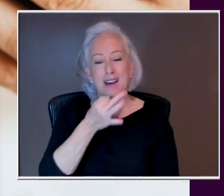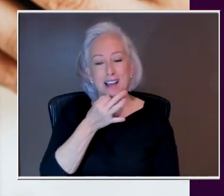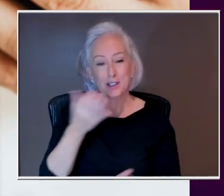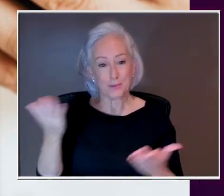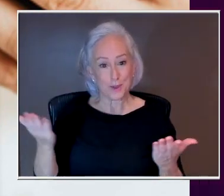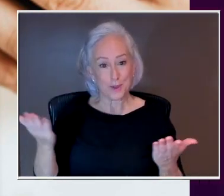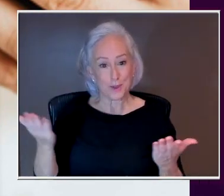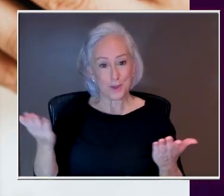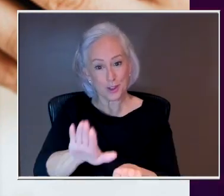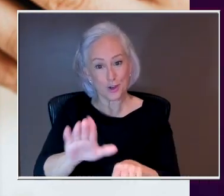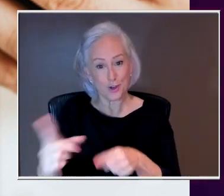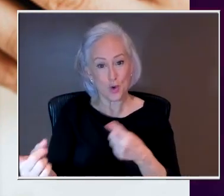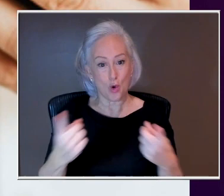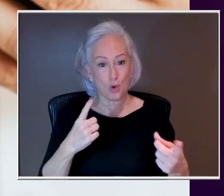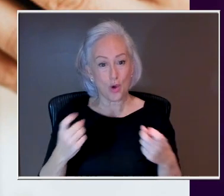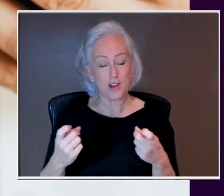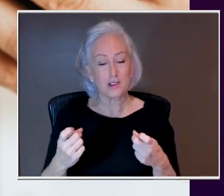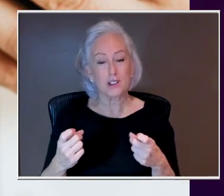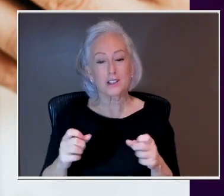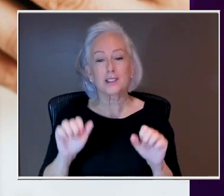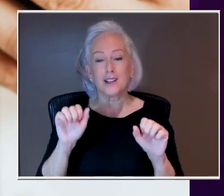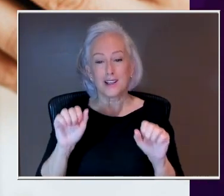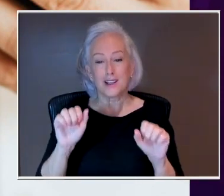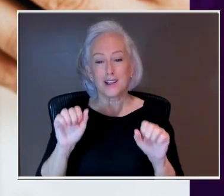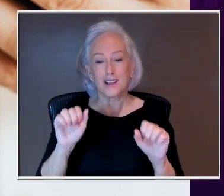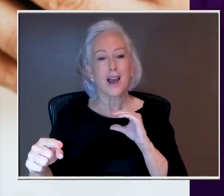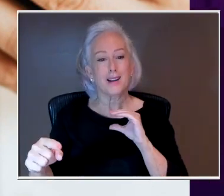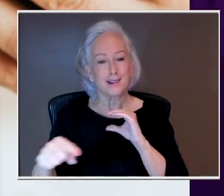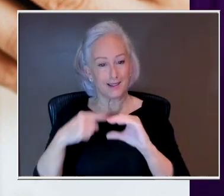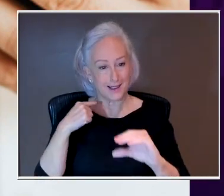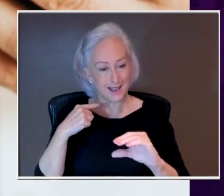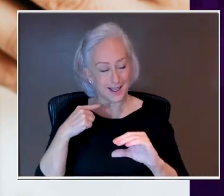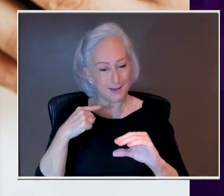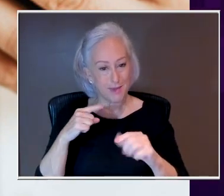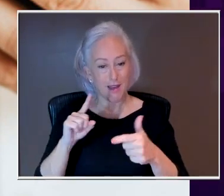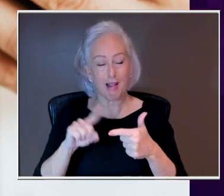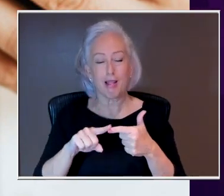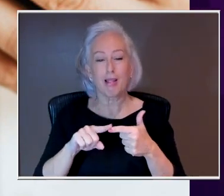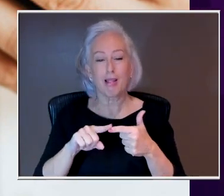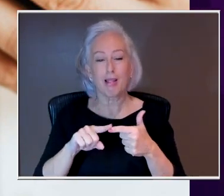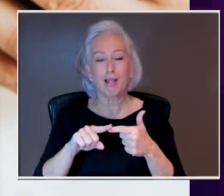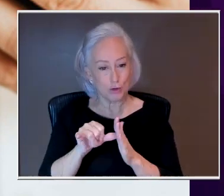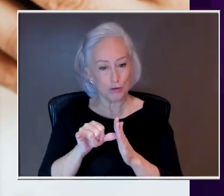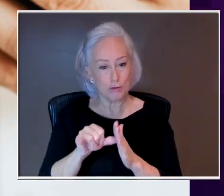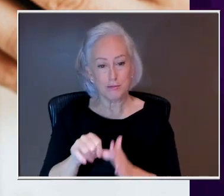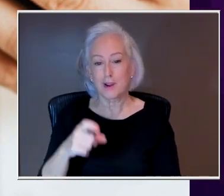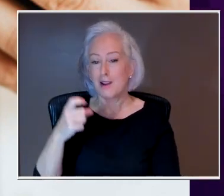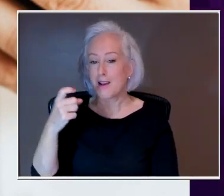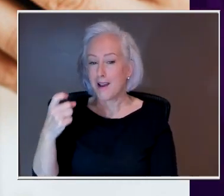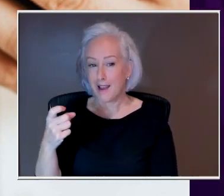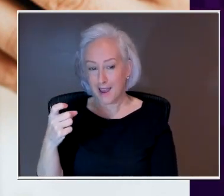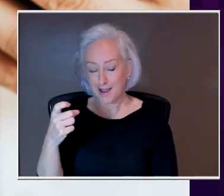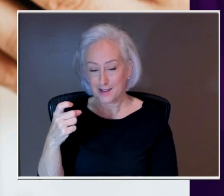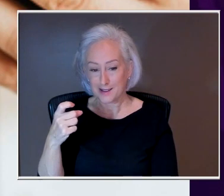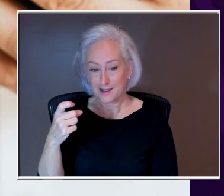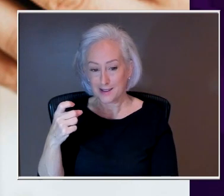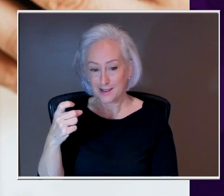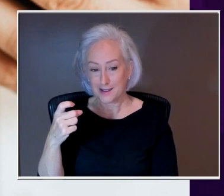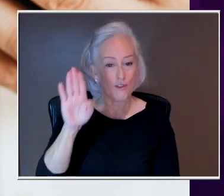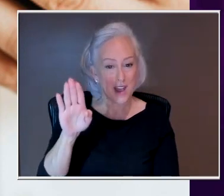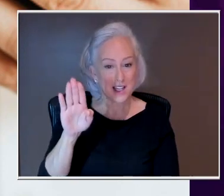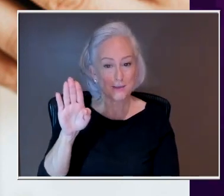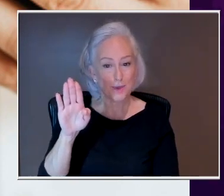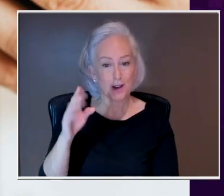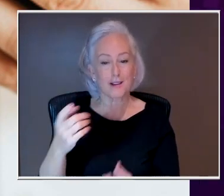send them in to us. You can chat with us live on YouTube, Facebook, the X platform, or the All Things Heart email. We